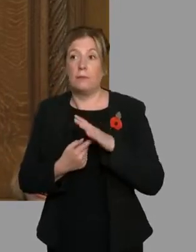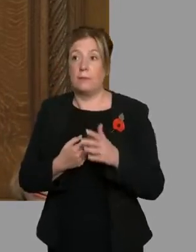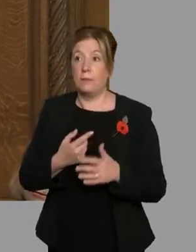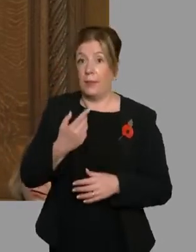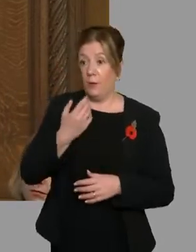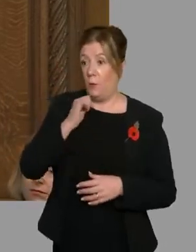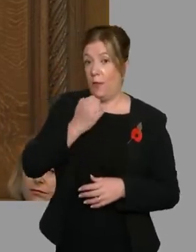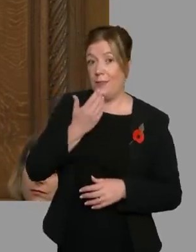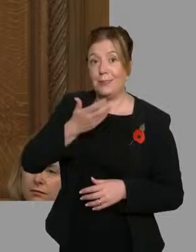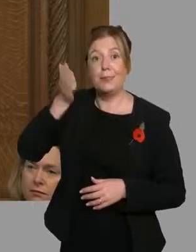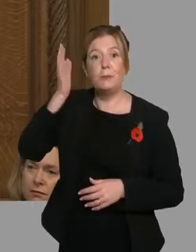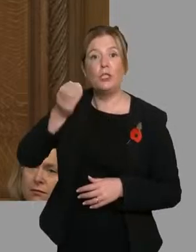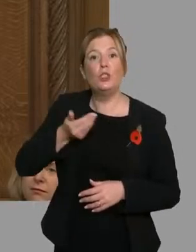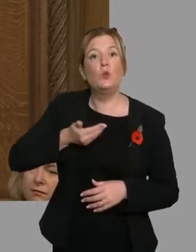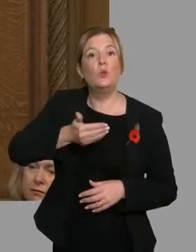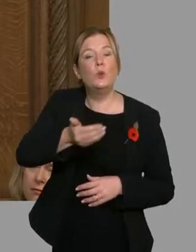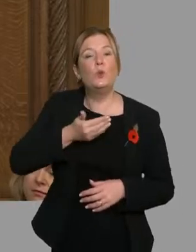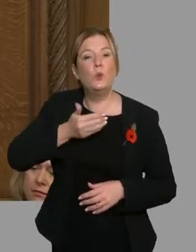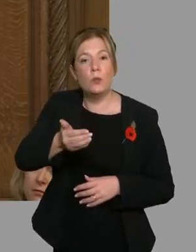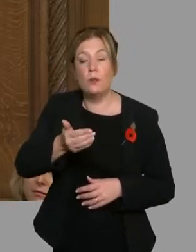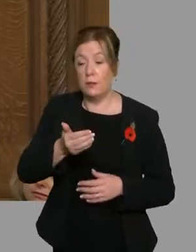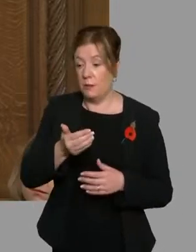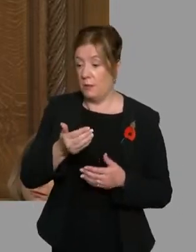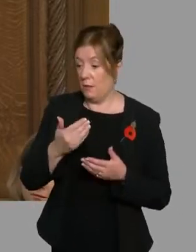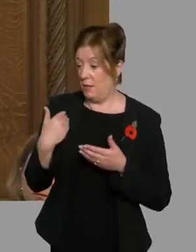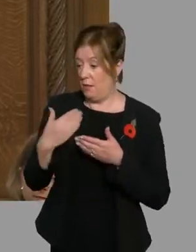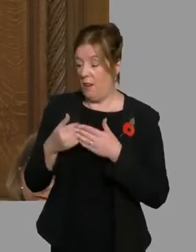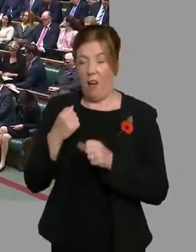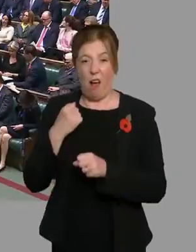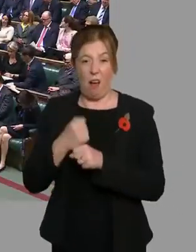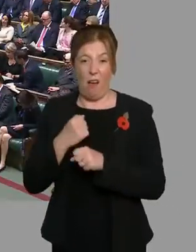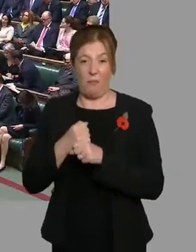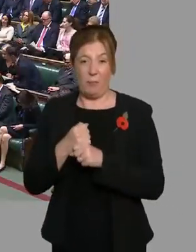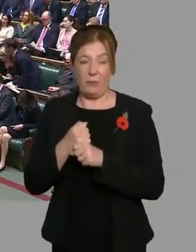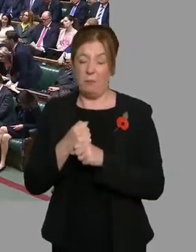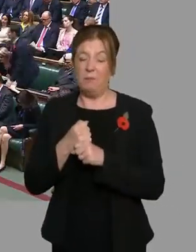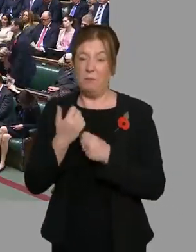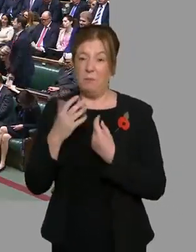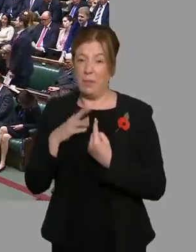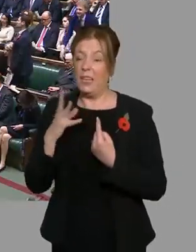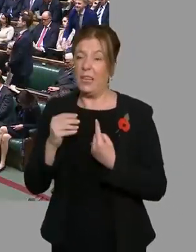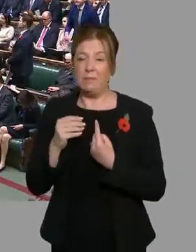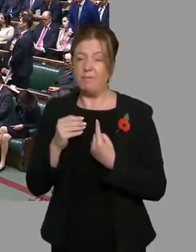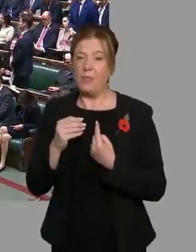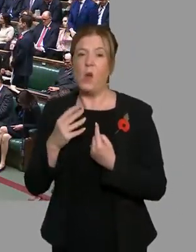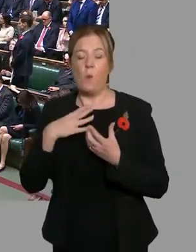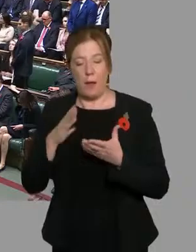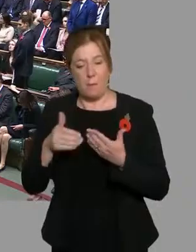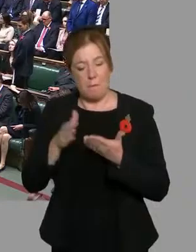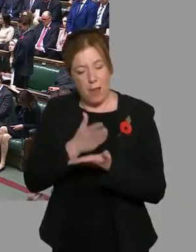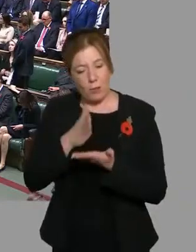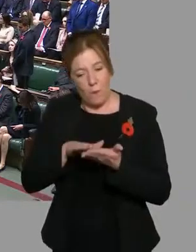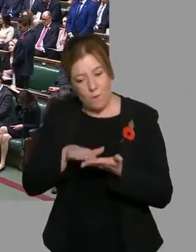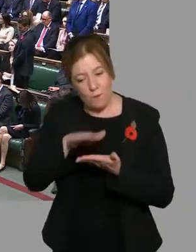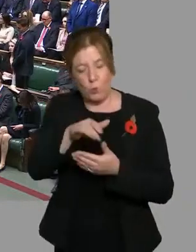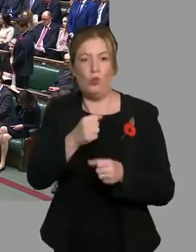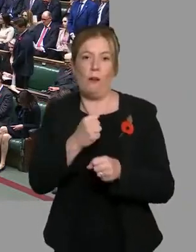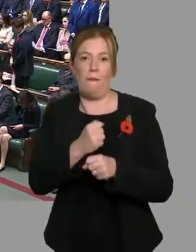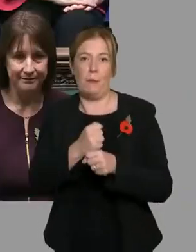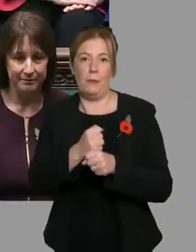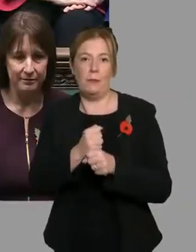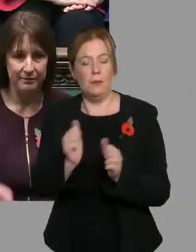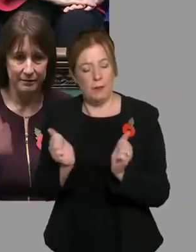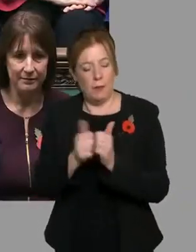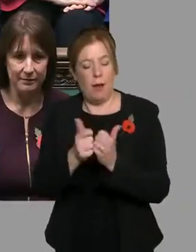government's reforms to unlock British capital for British R&D growth? Well, I thank you for welcoming